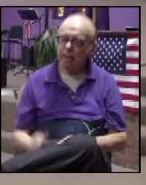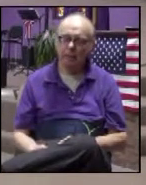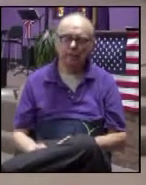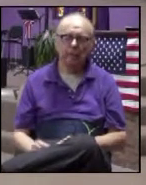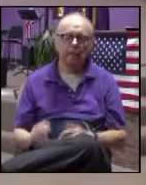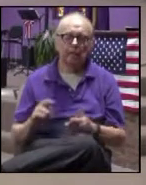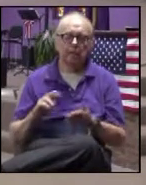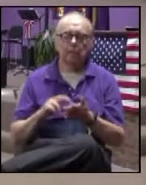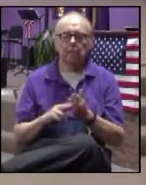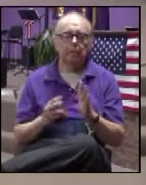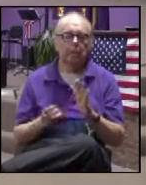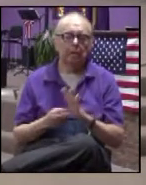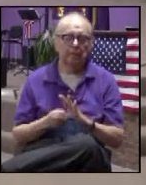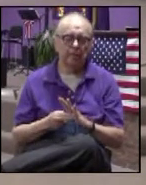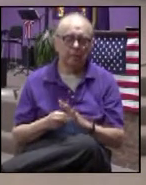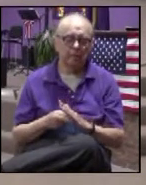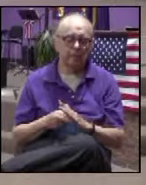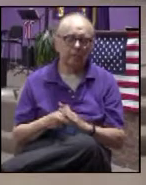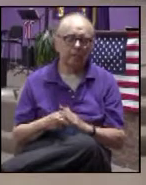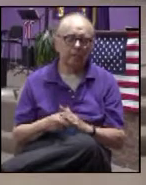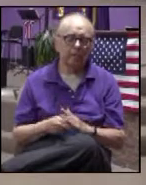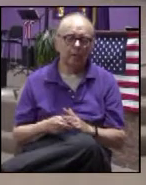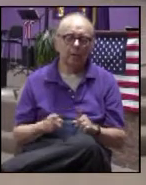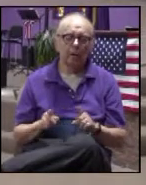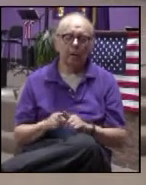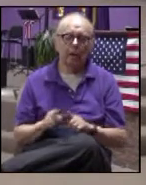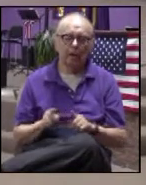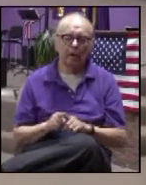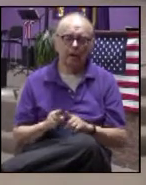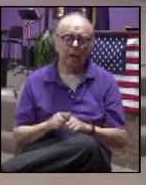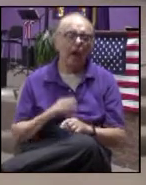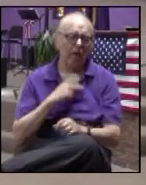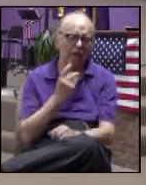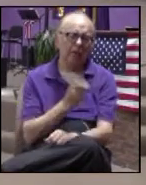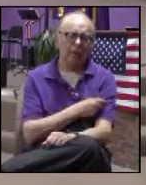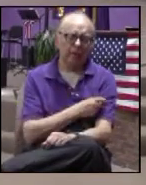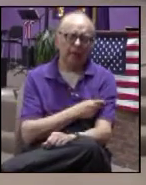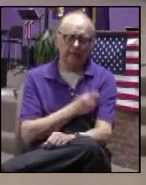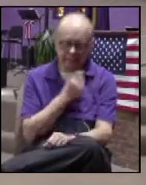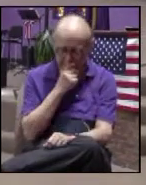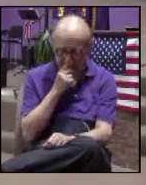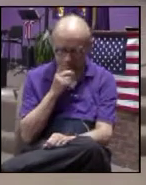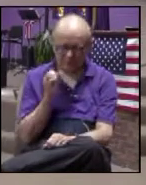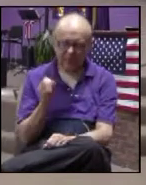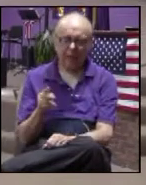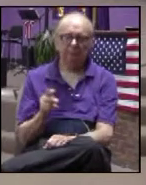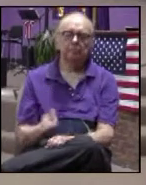And smisha just translates as authority, okay?